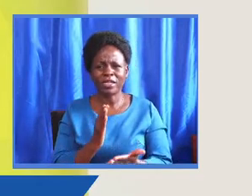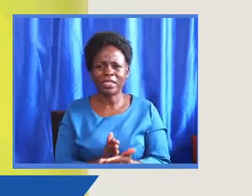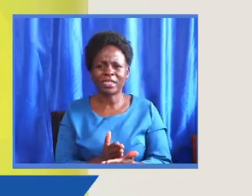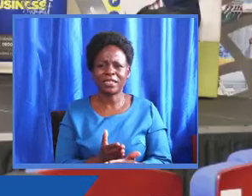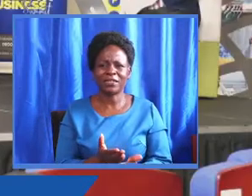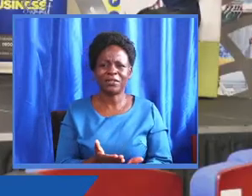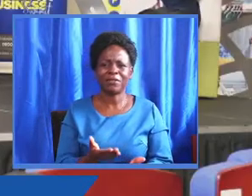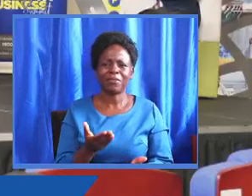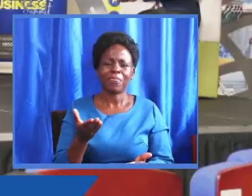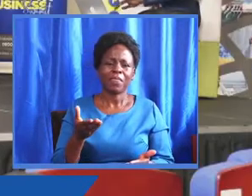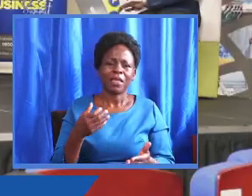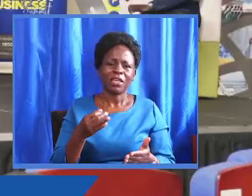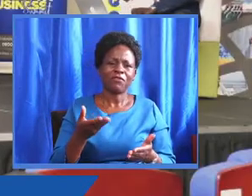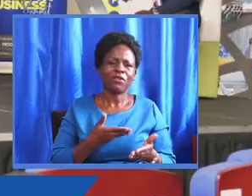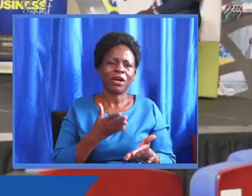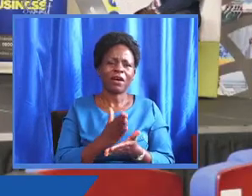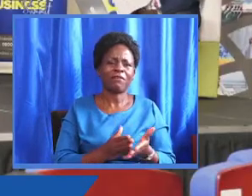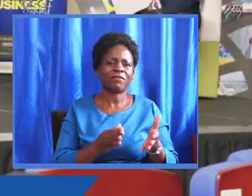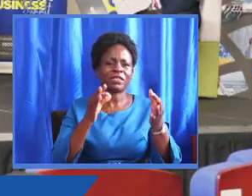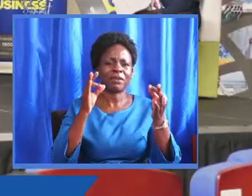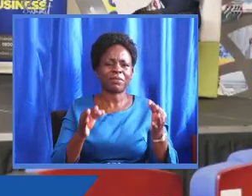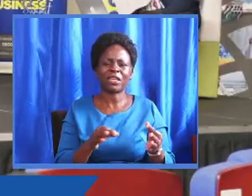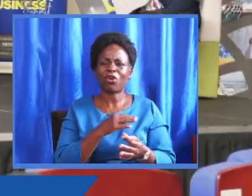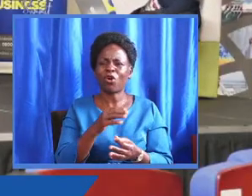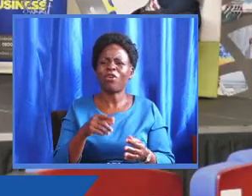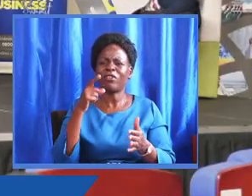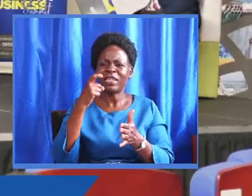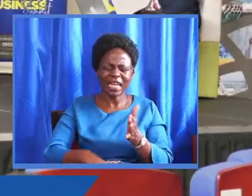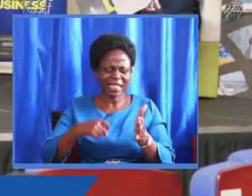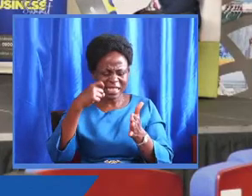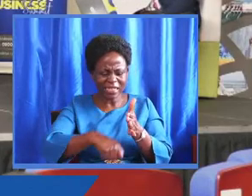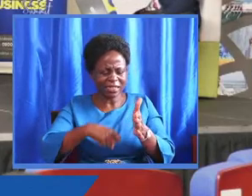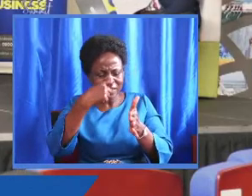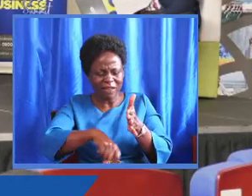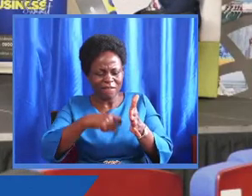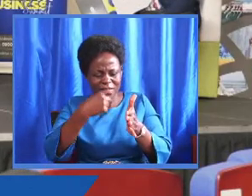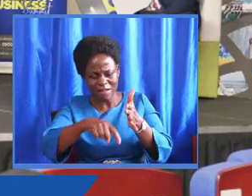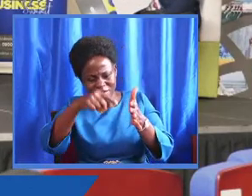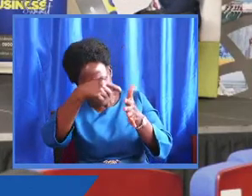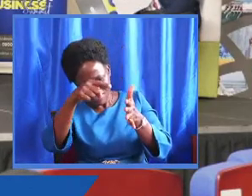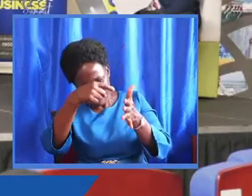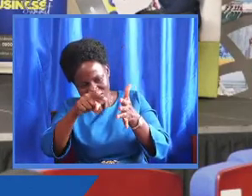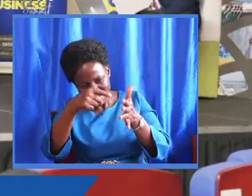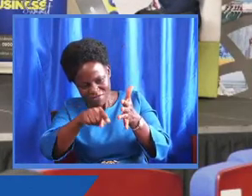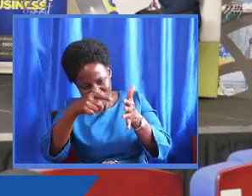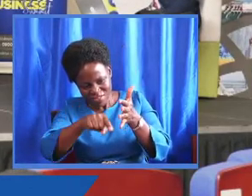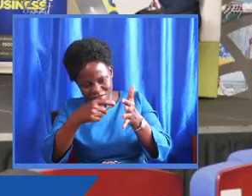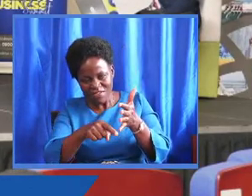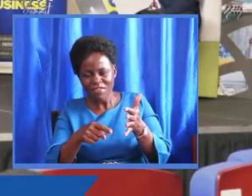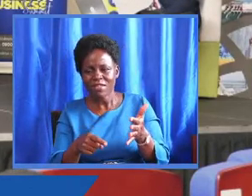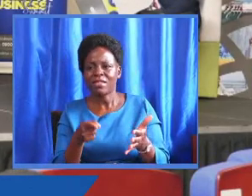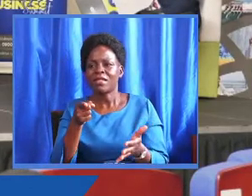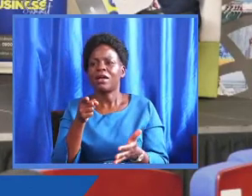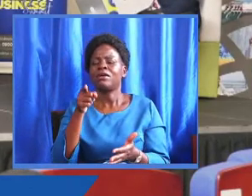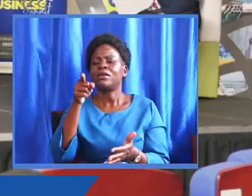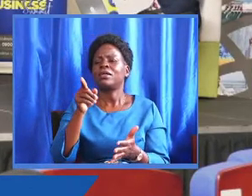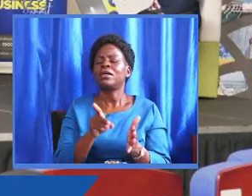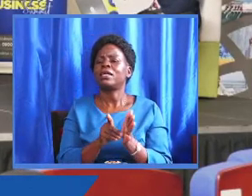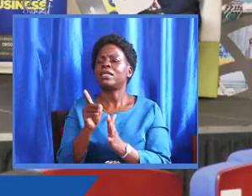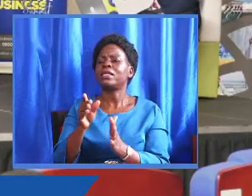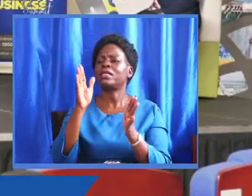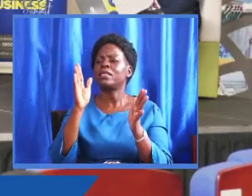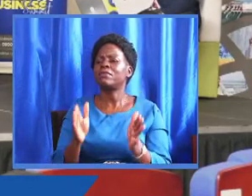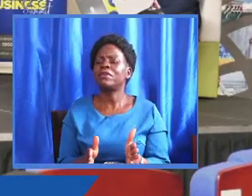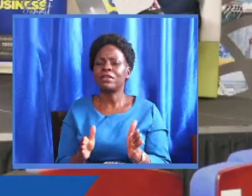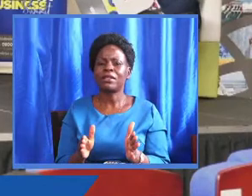So when you have a property, it is subjected to all those taxes. At the end, where does a developer, you